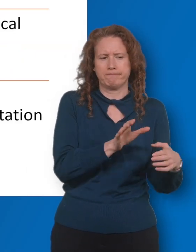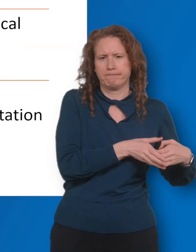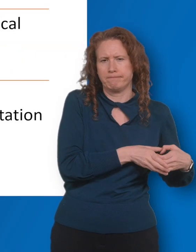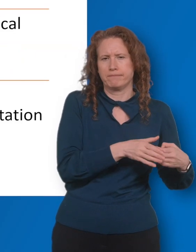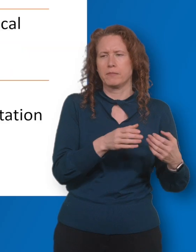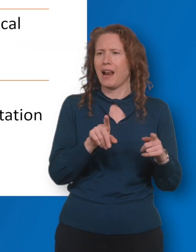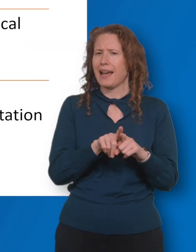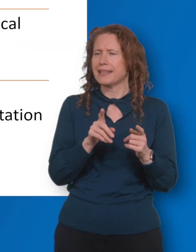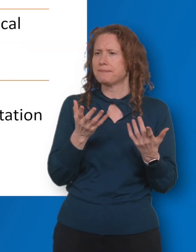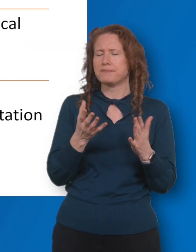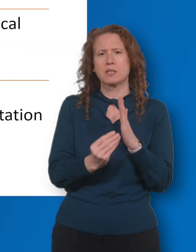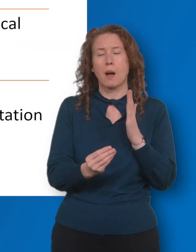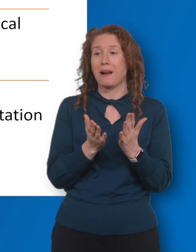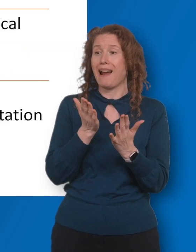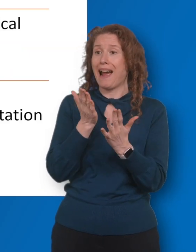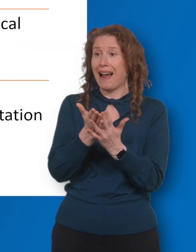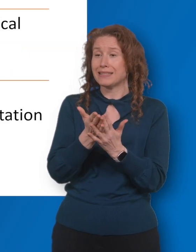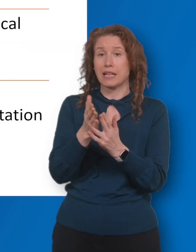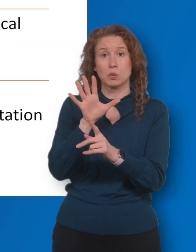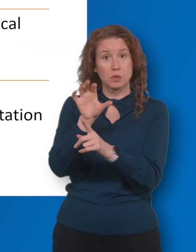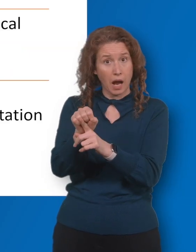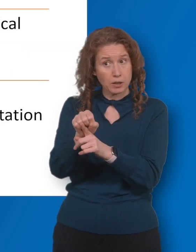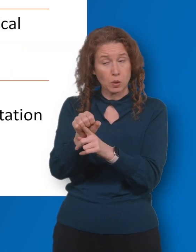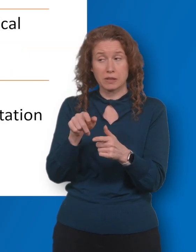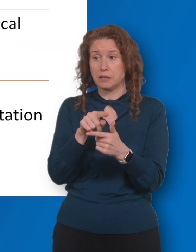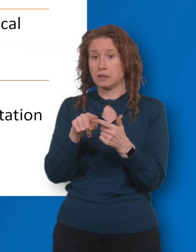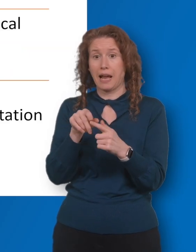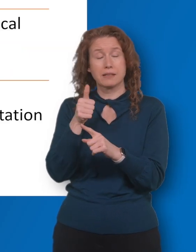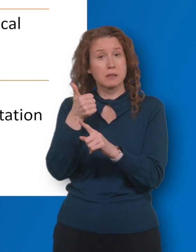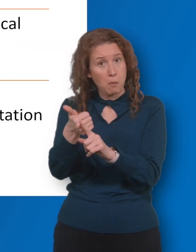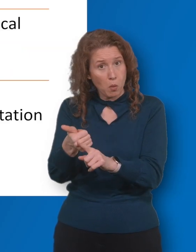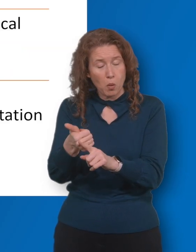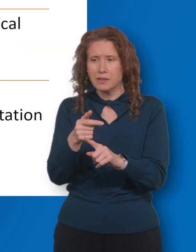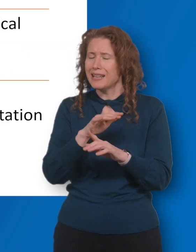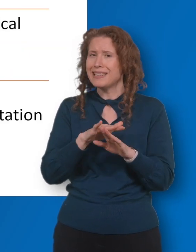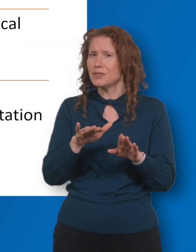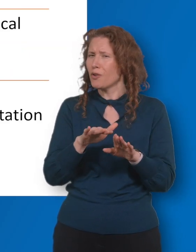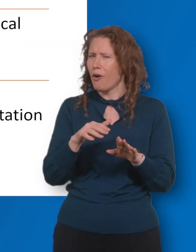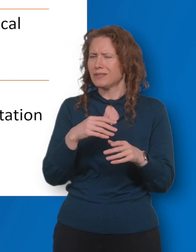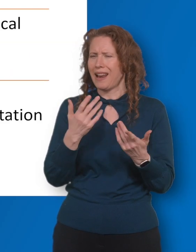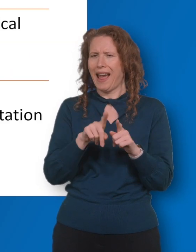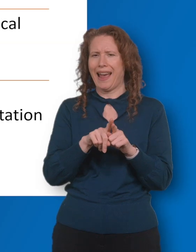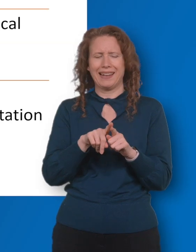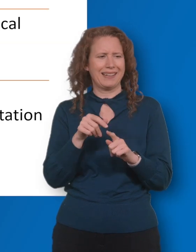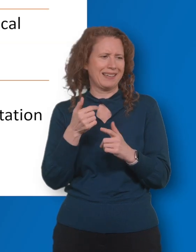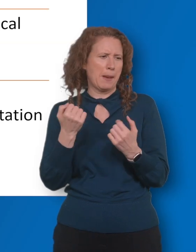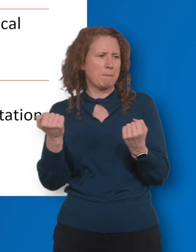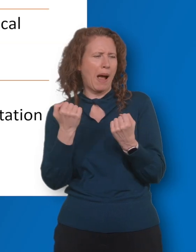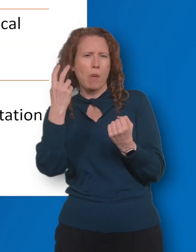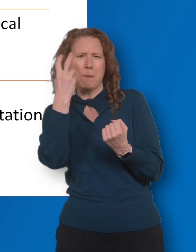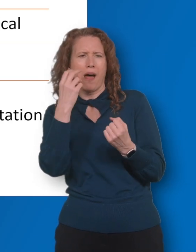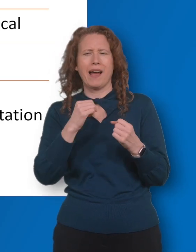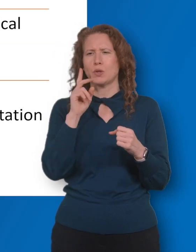access to diagnosis and support is not gender blind, is not power blind, is